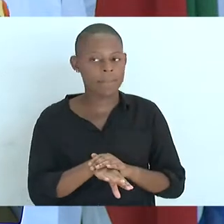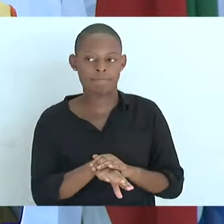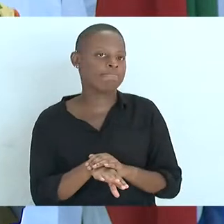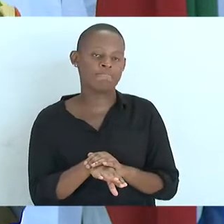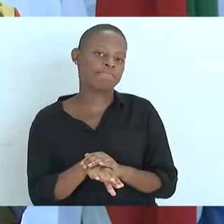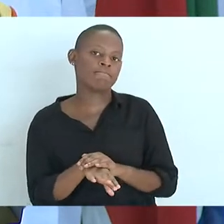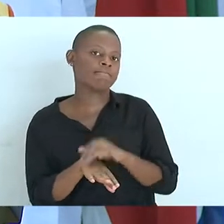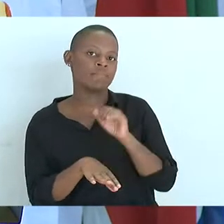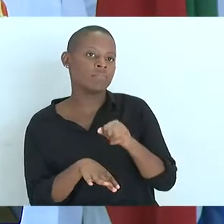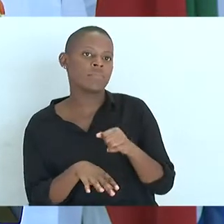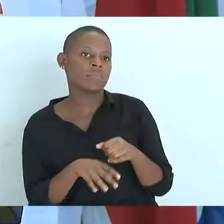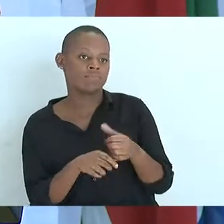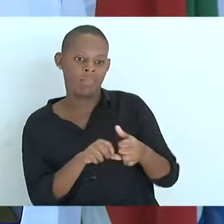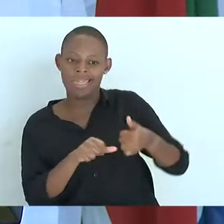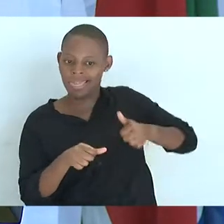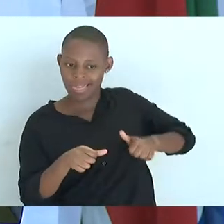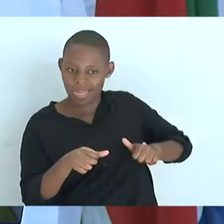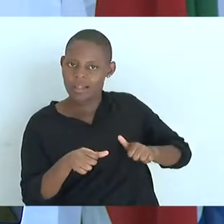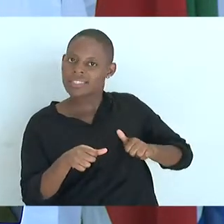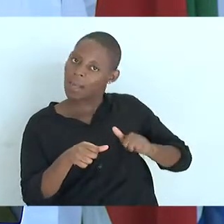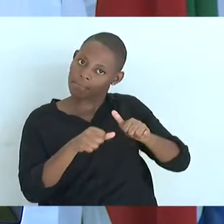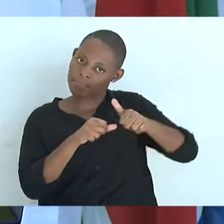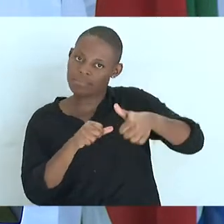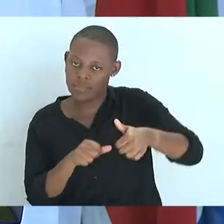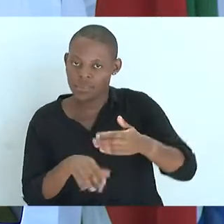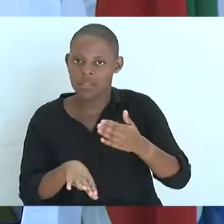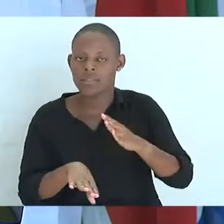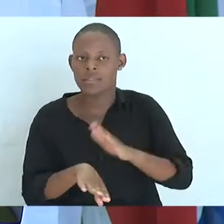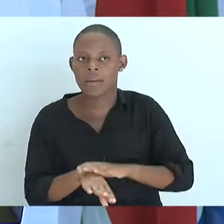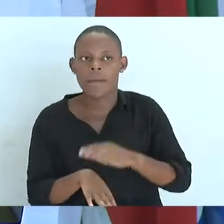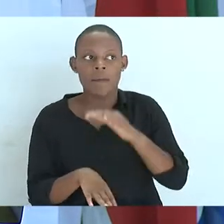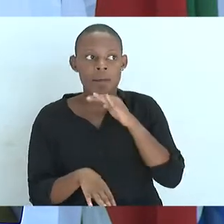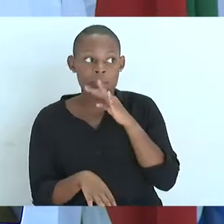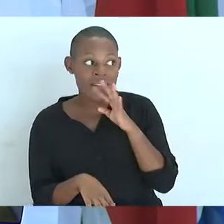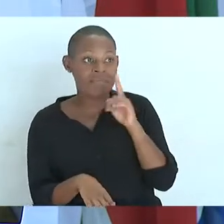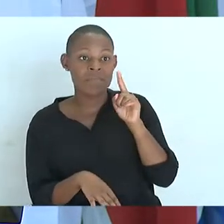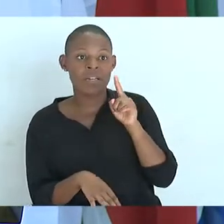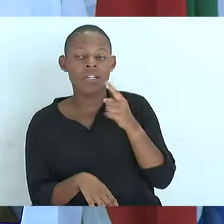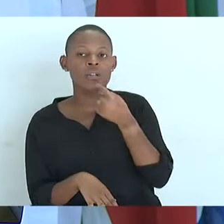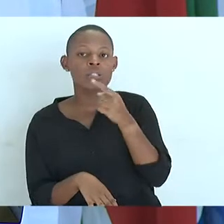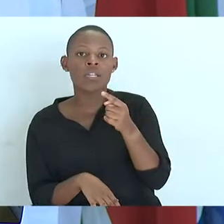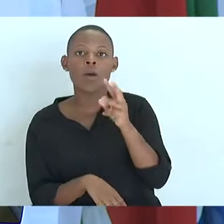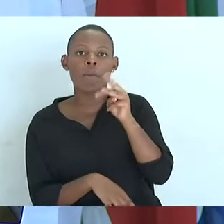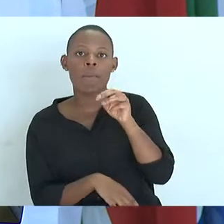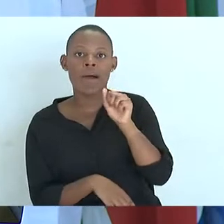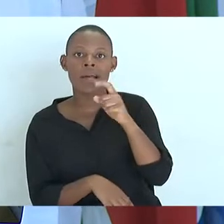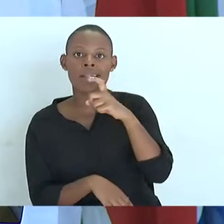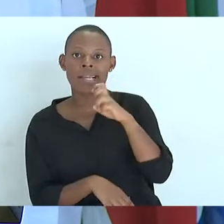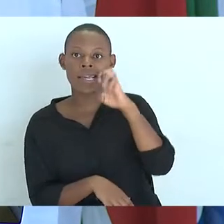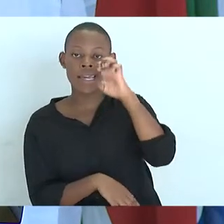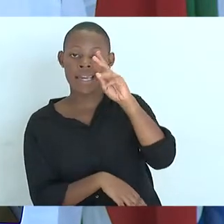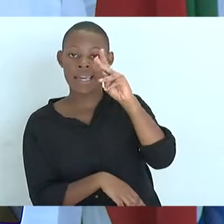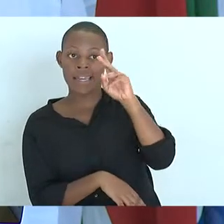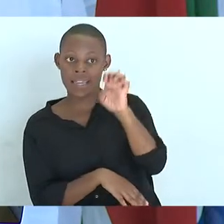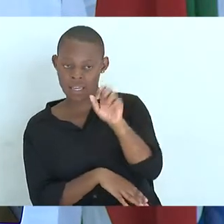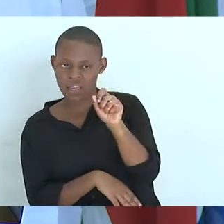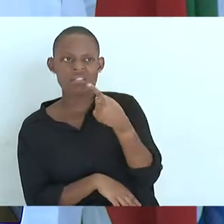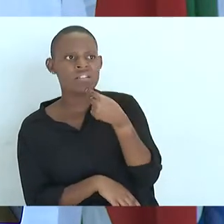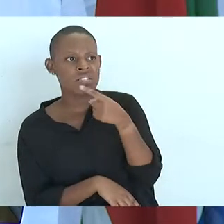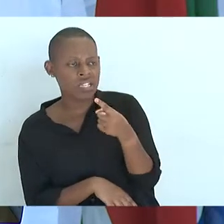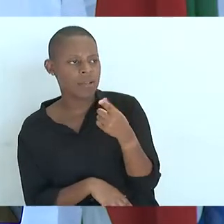Charlotte Maxege eti we should leave no one behind. It is high time that we leave no one